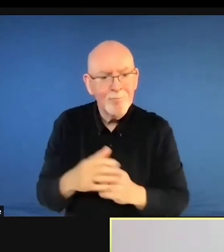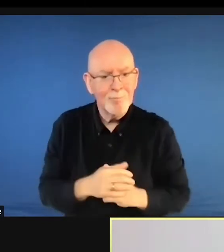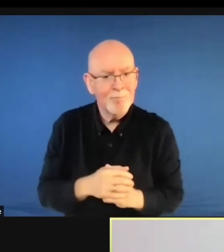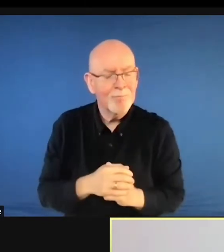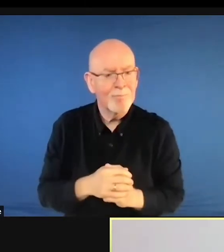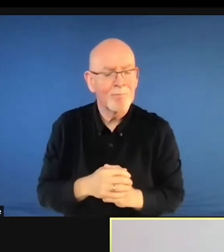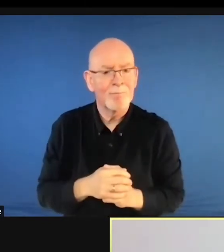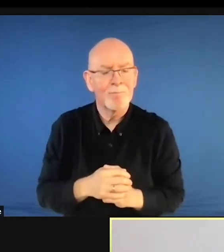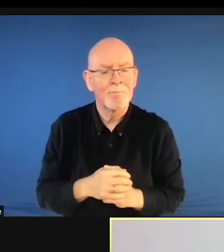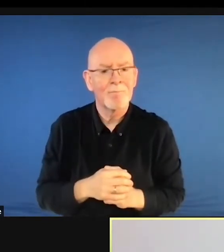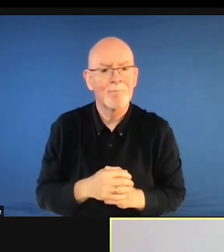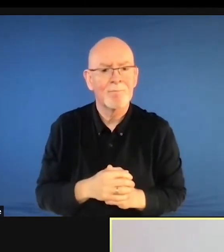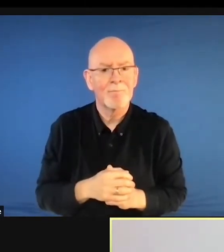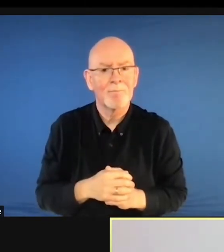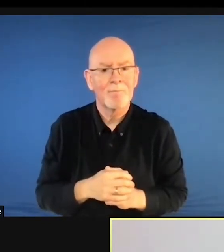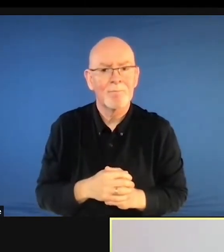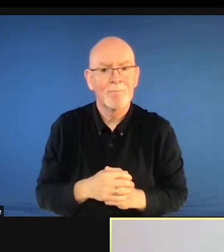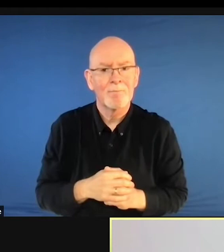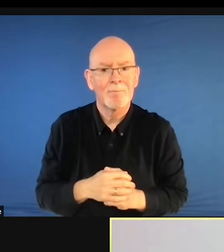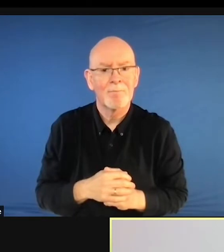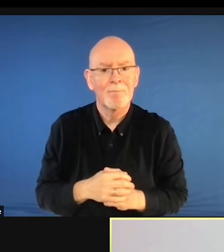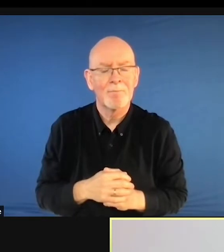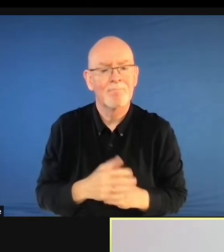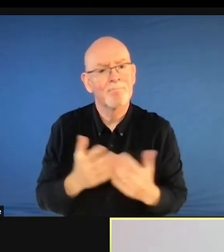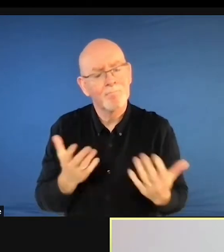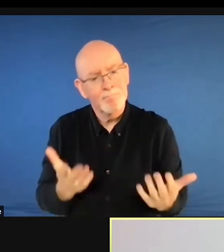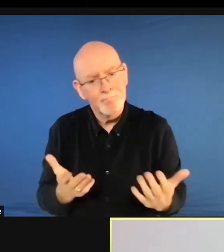concern with the refugee.